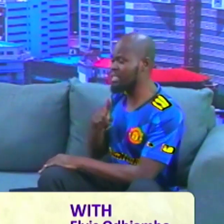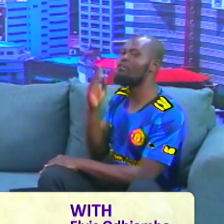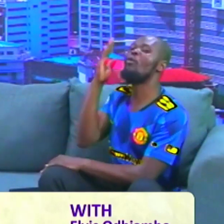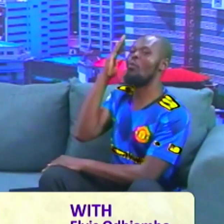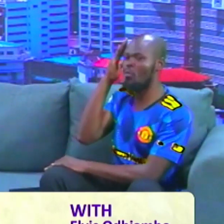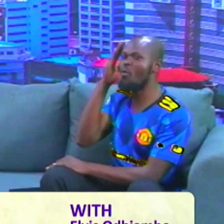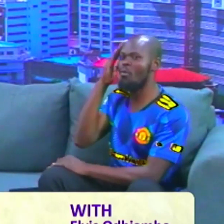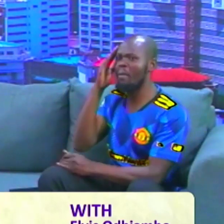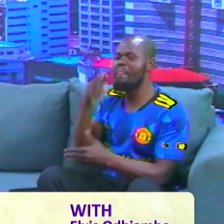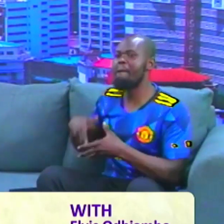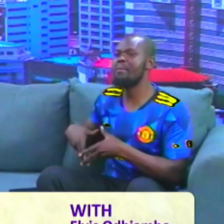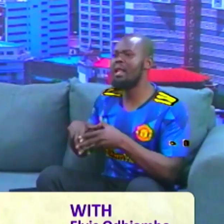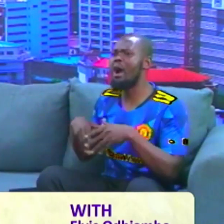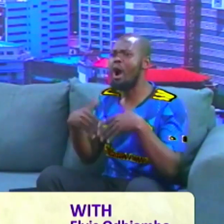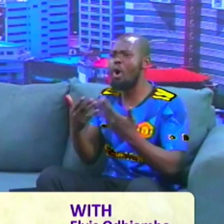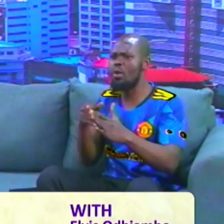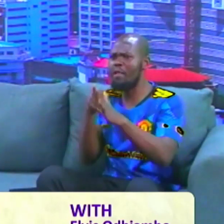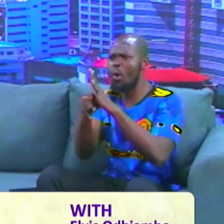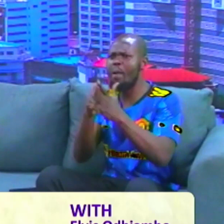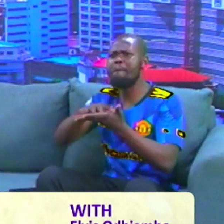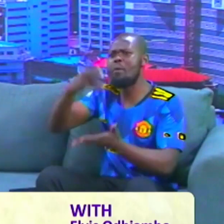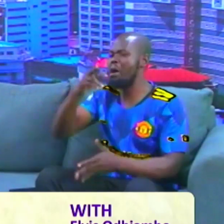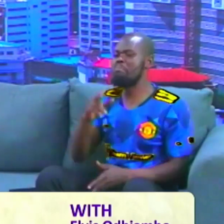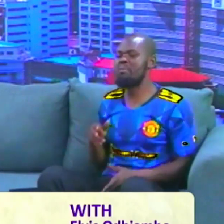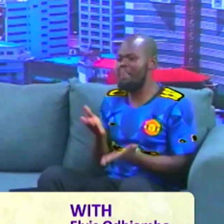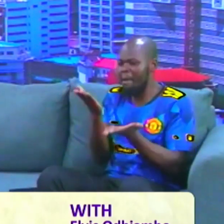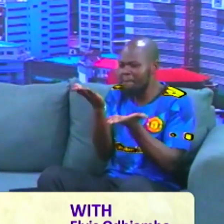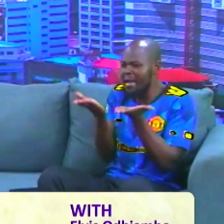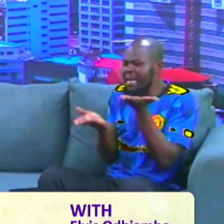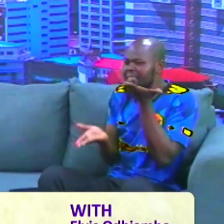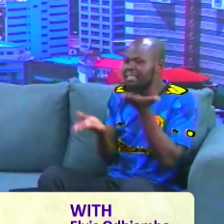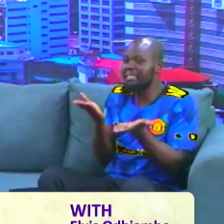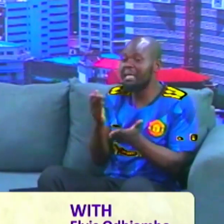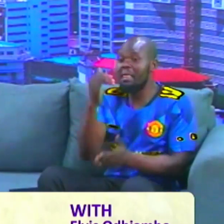Those four teams, they were very strong, but KCB, I think, understood